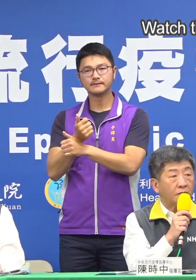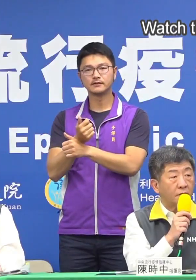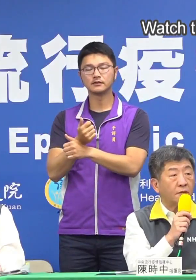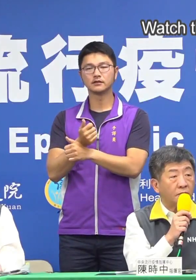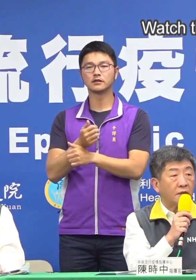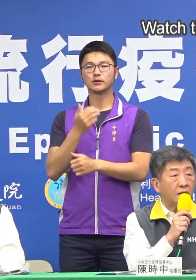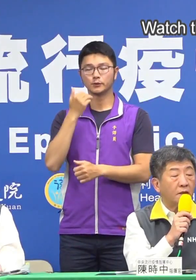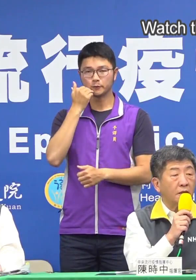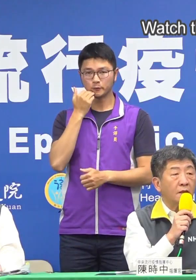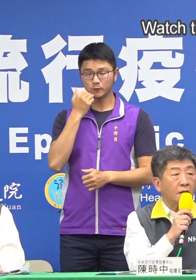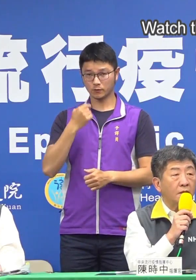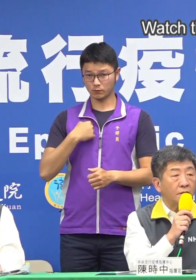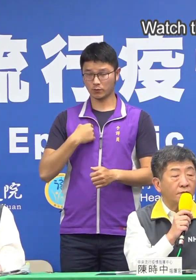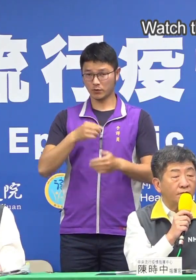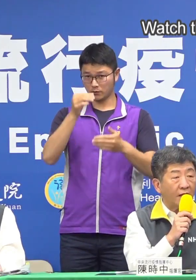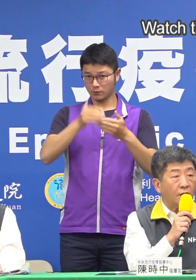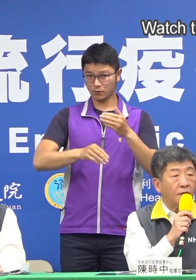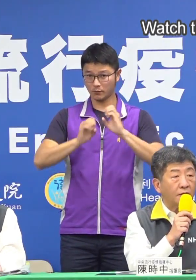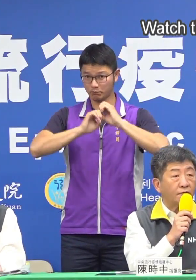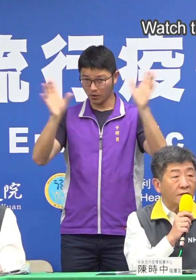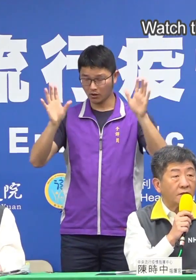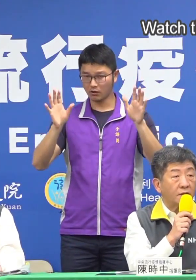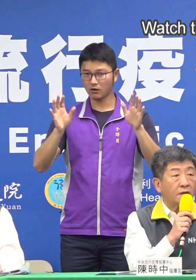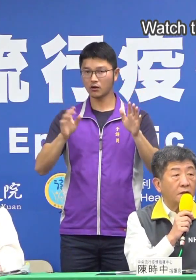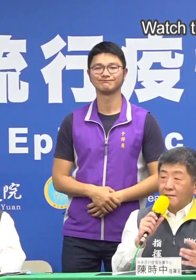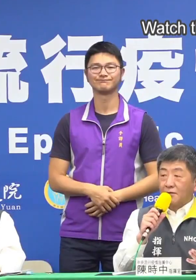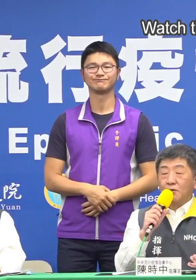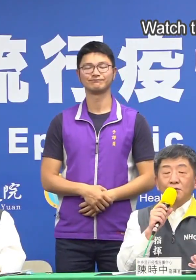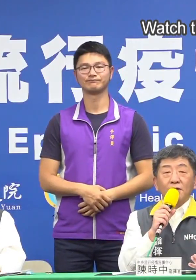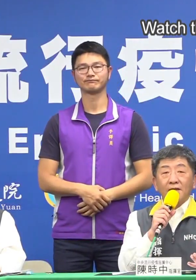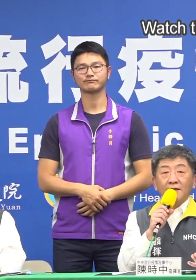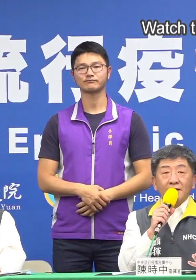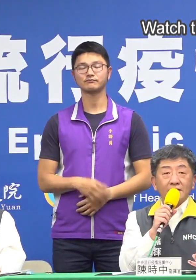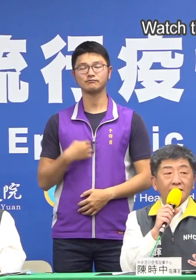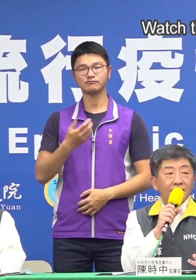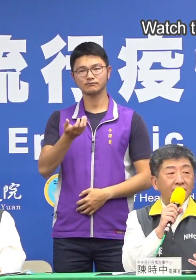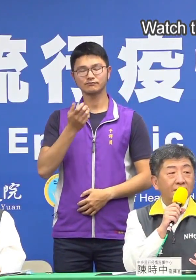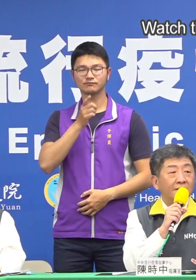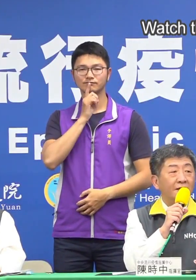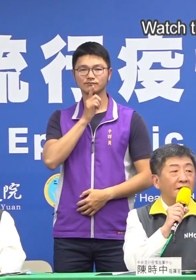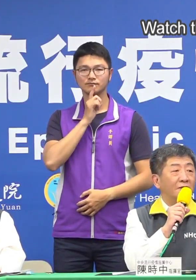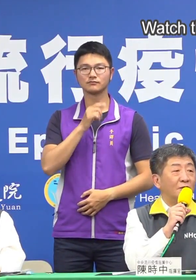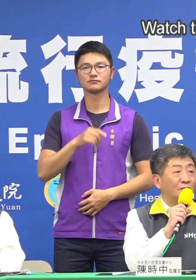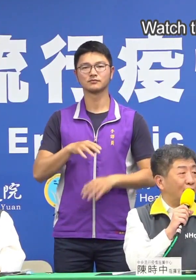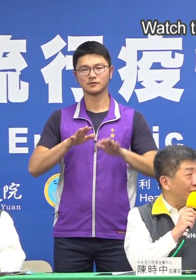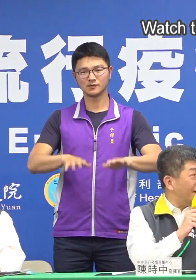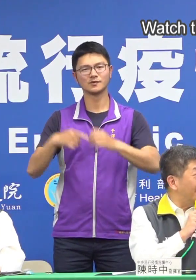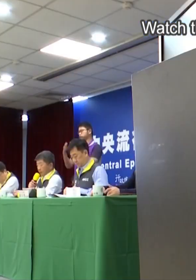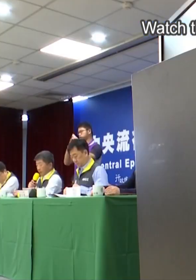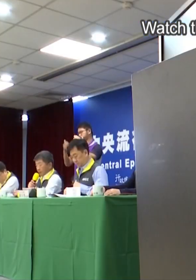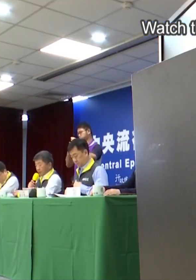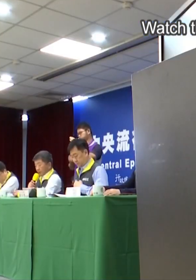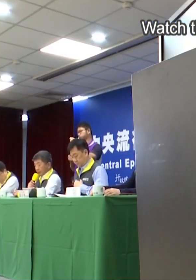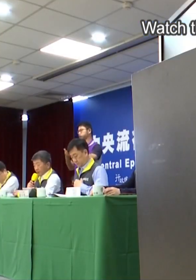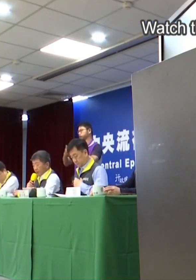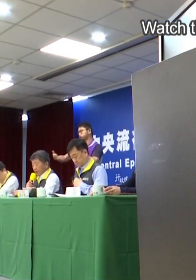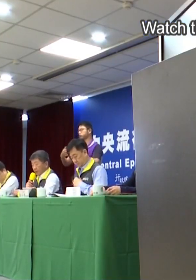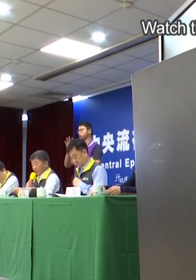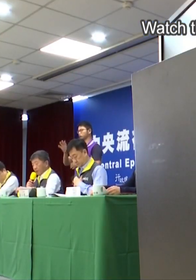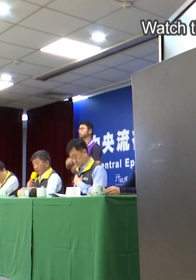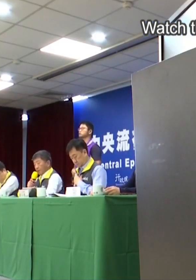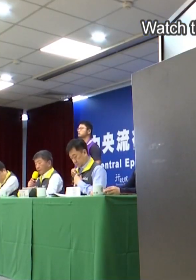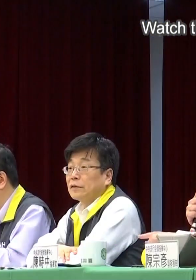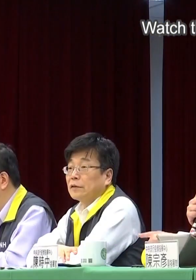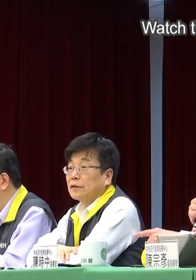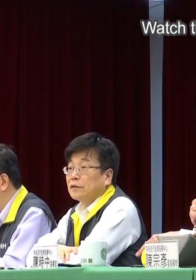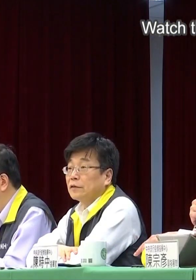you 210,000 NT for one infraction. We are still researching the details. It must be both feasible and effective. Officers have already